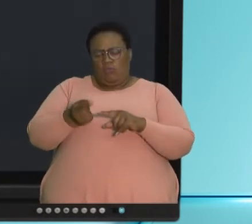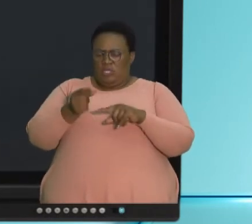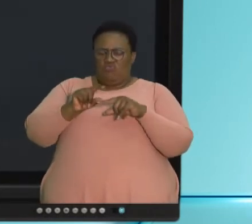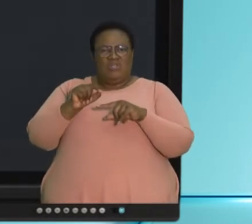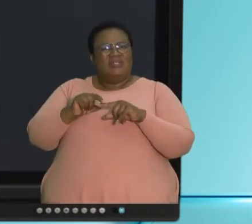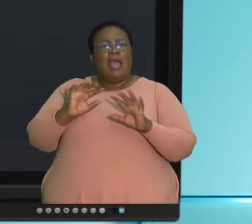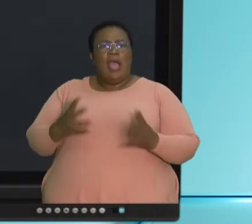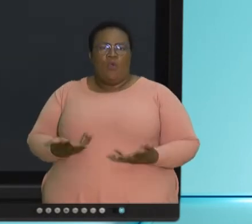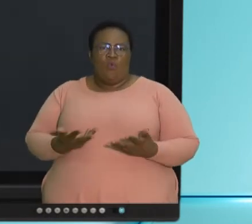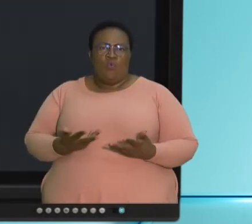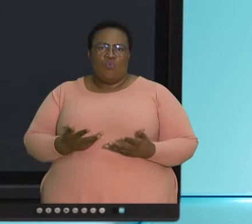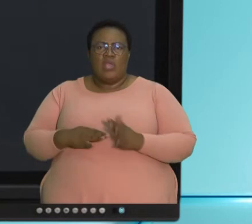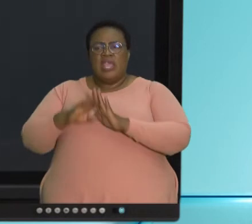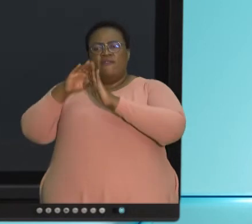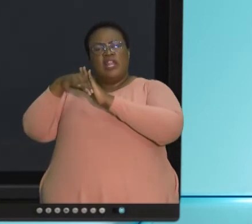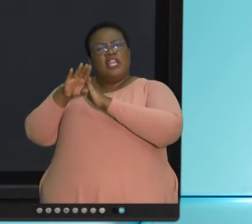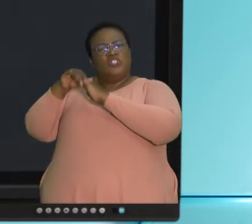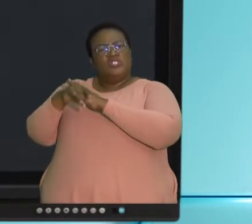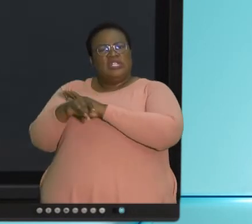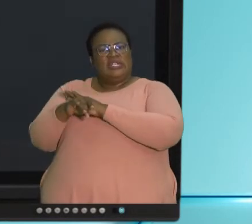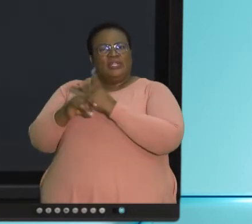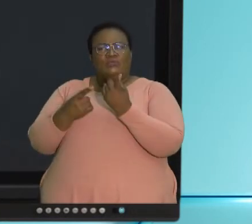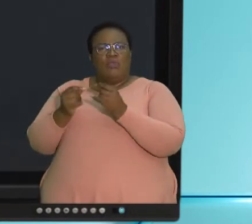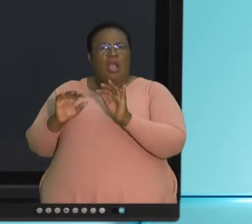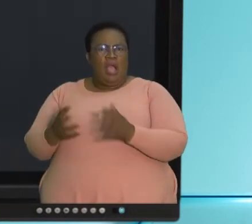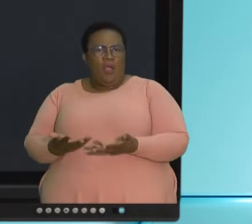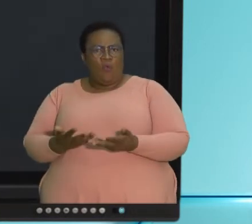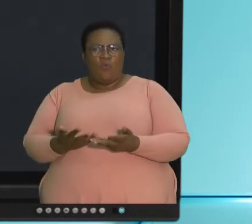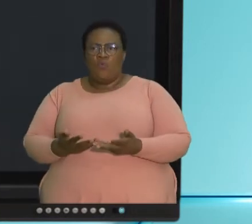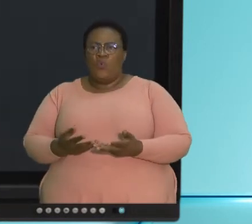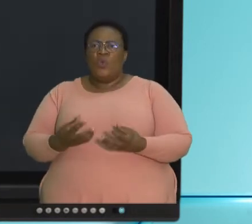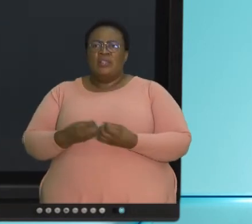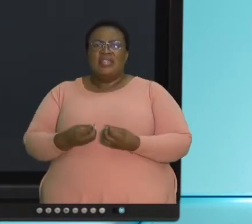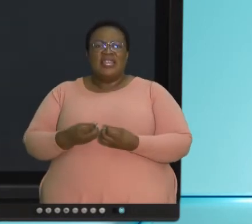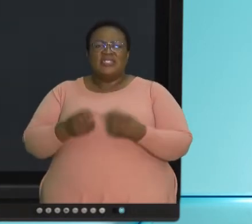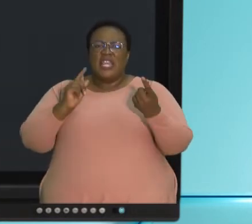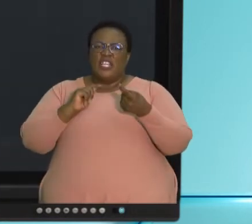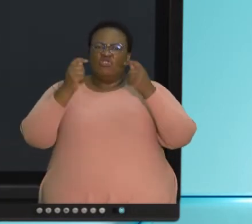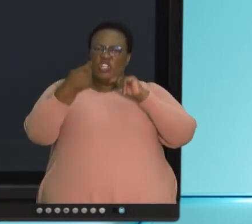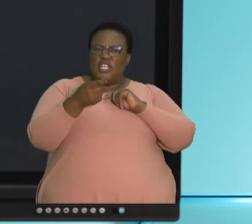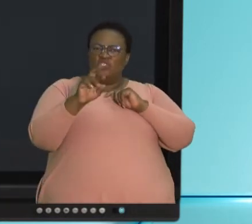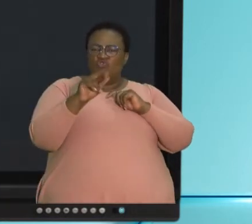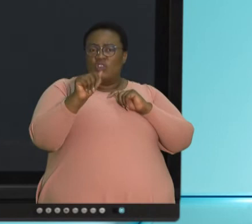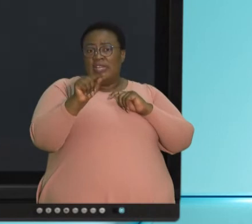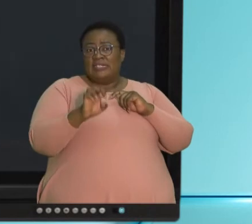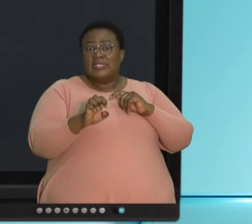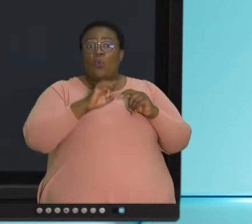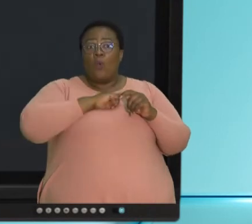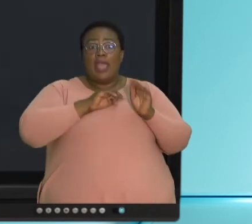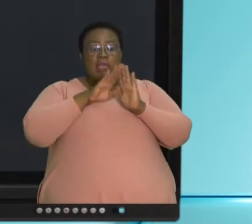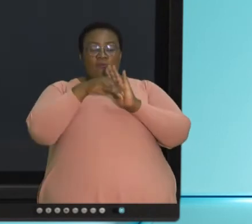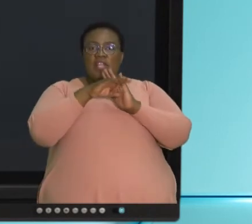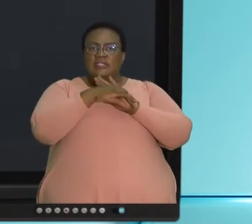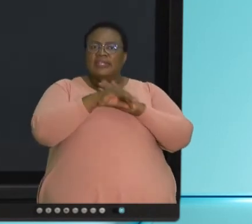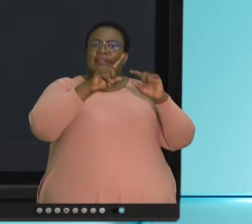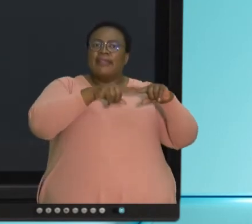it means to look at inflation, what it means to also look at things like the exchange rate, because that's what inflation is all